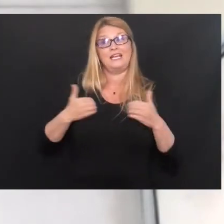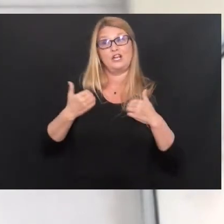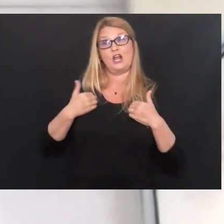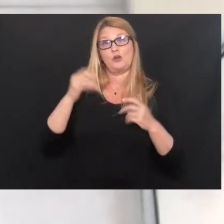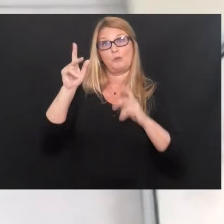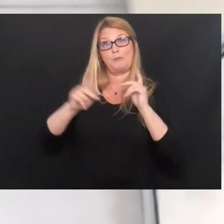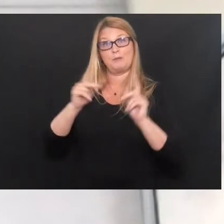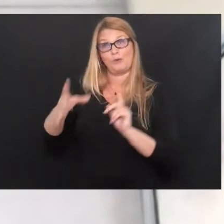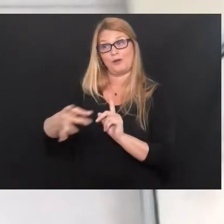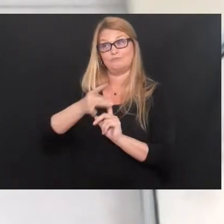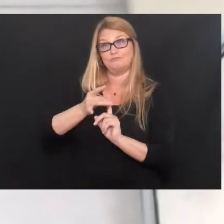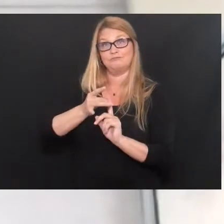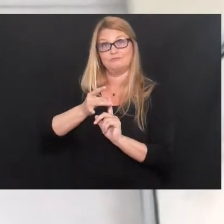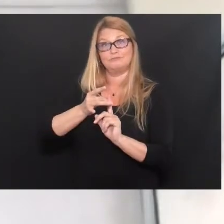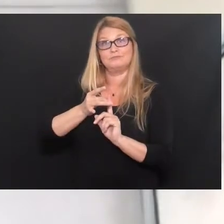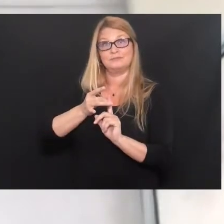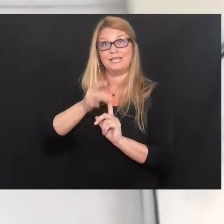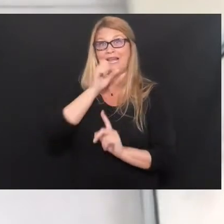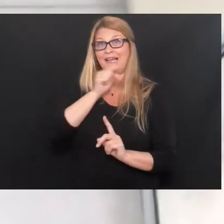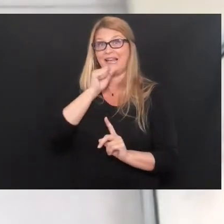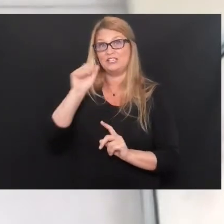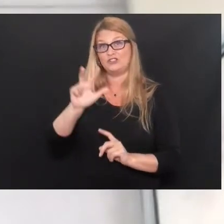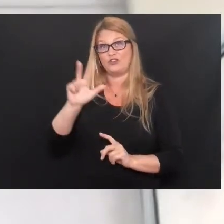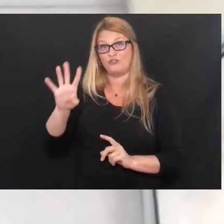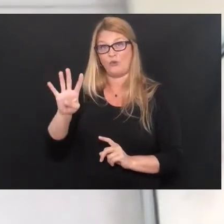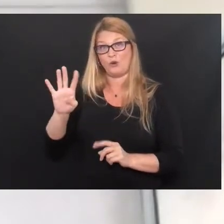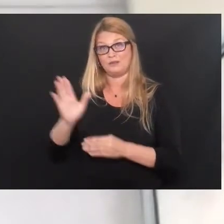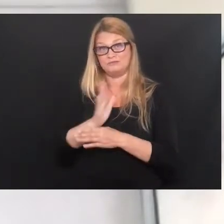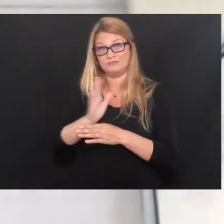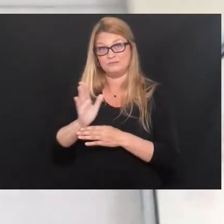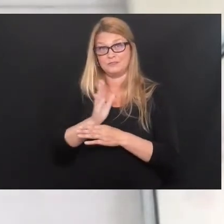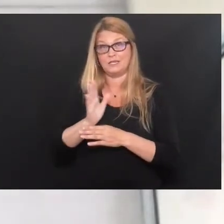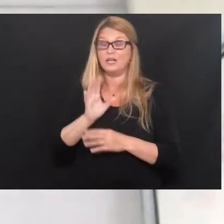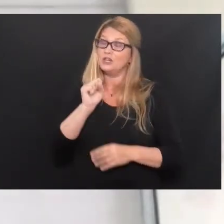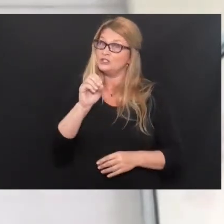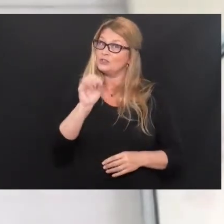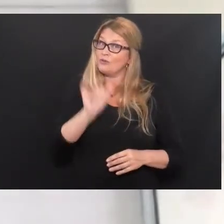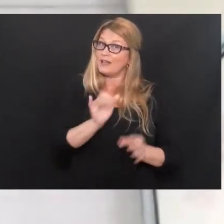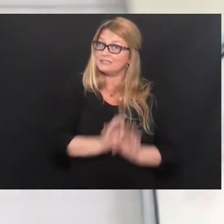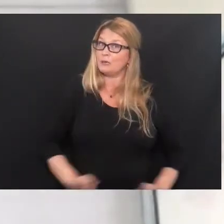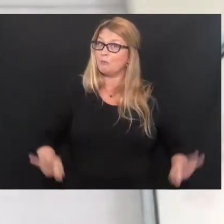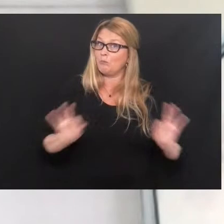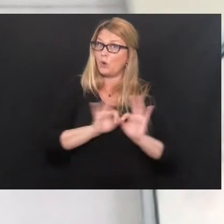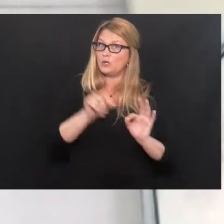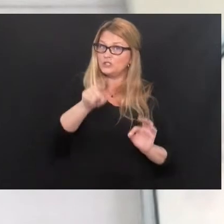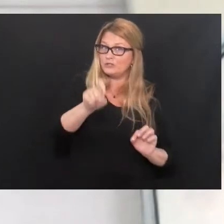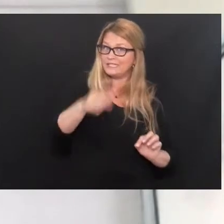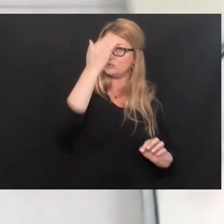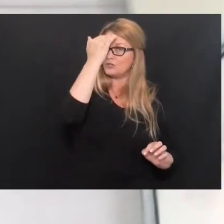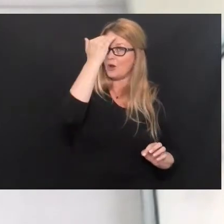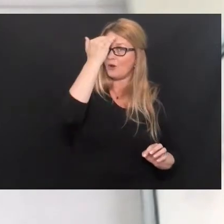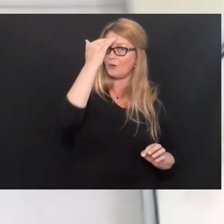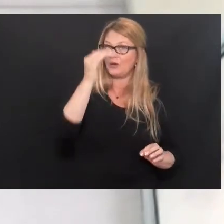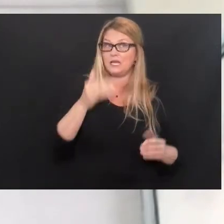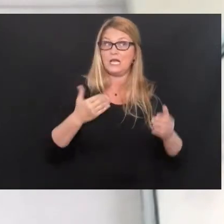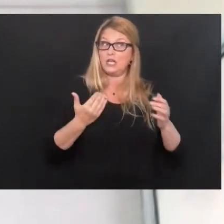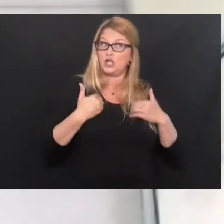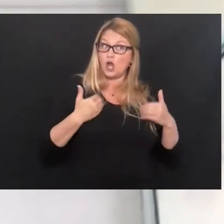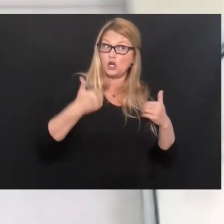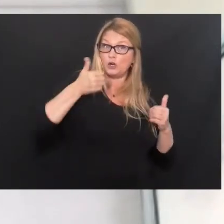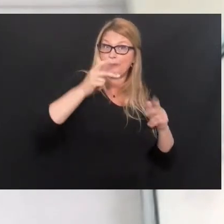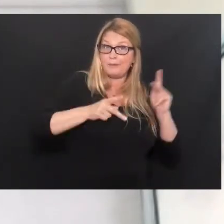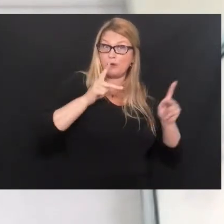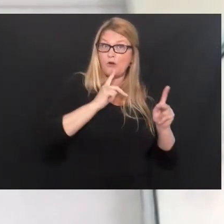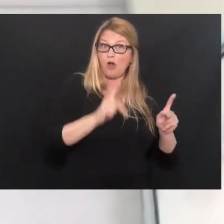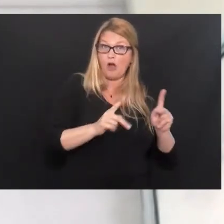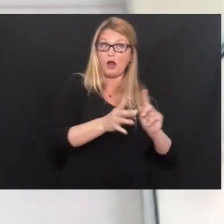median case, which is 34. So that's, that's a takeaway message we want people to know, that younger people are in the hospitals and younger people are testing positive